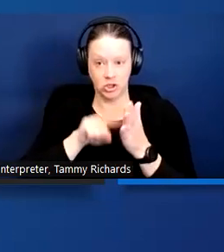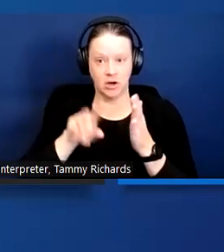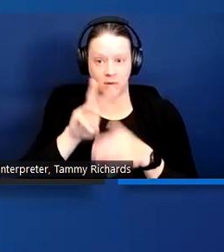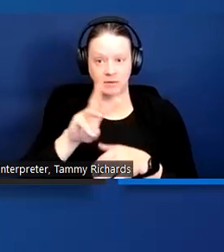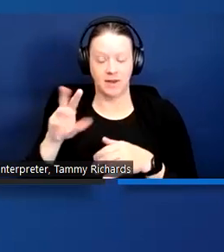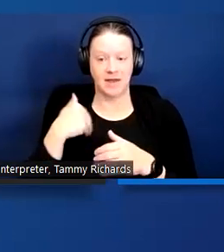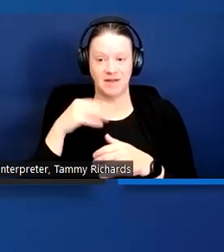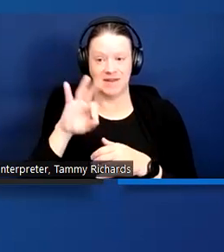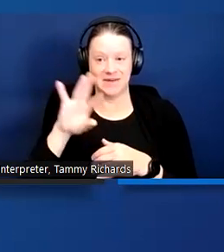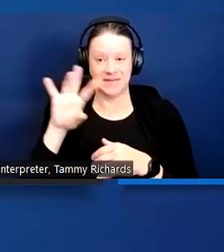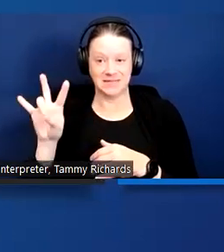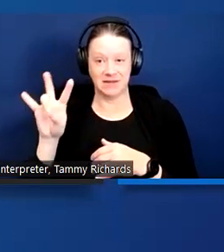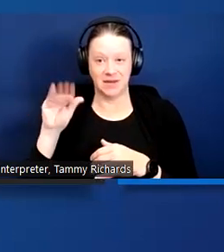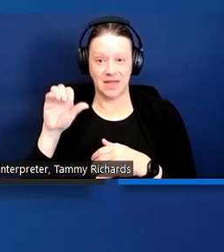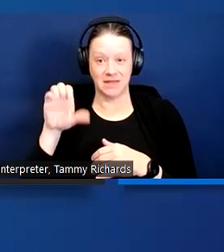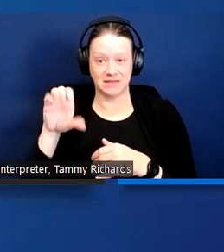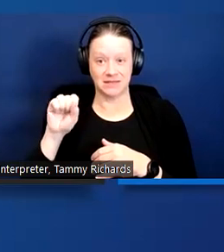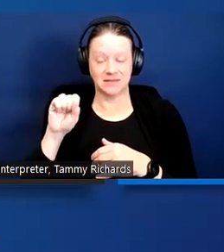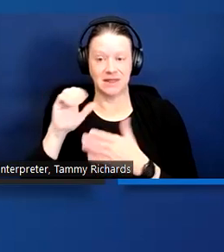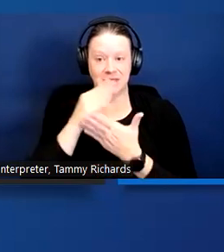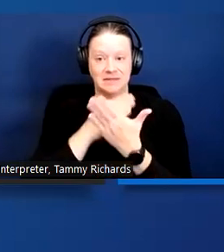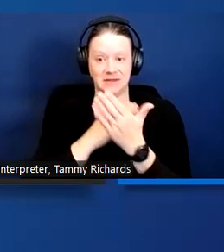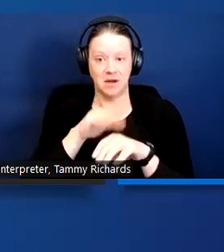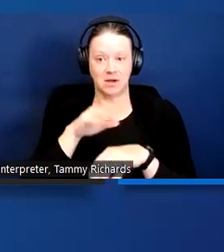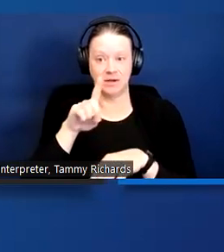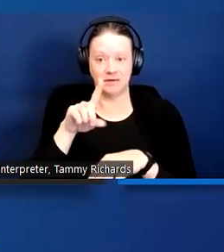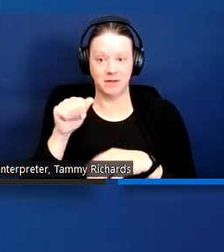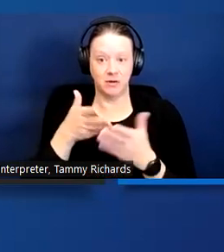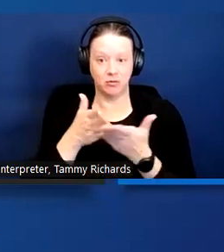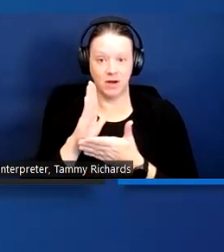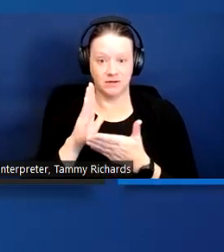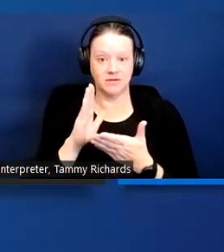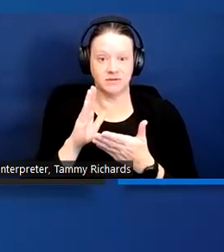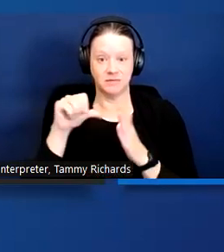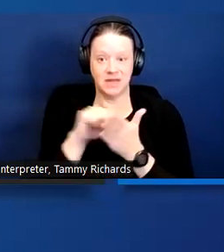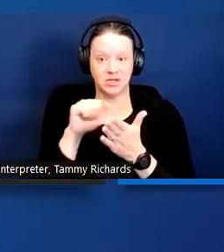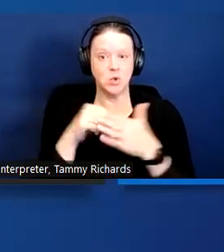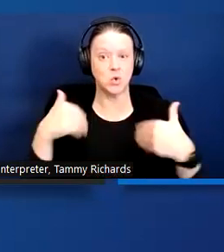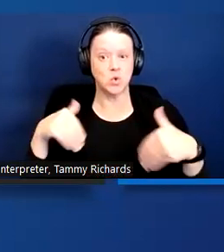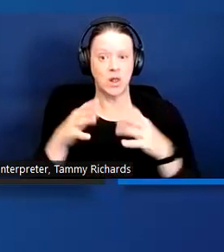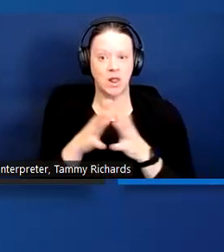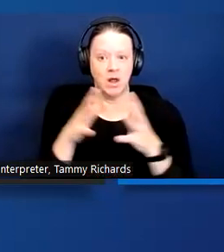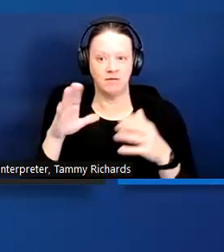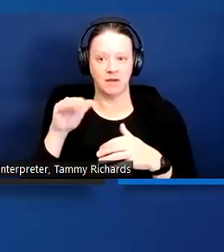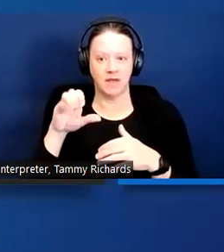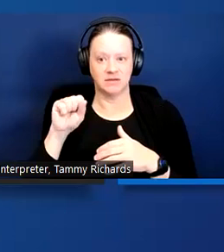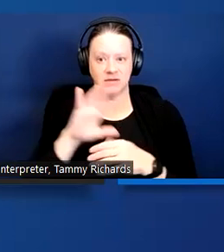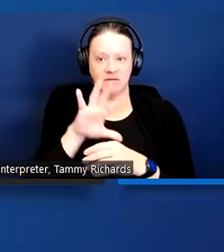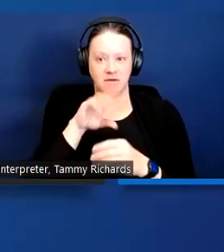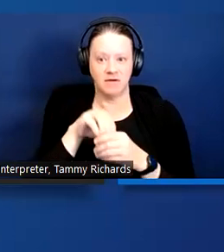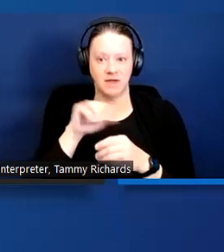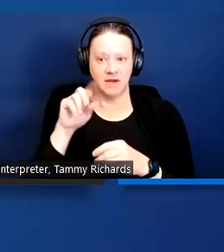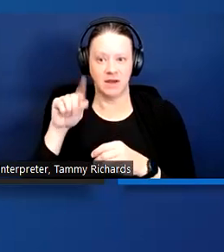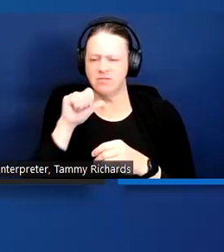cases listed on the disability rights cases page. So a lot of cases involving the ADA. Not all of them involve